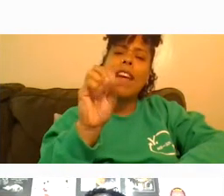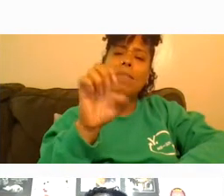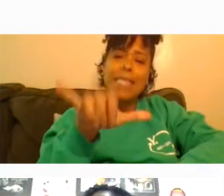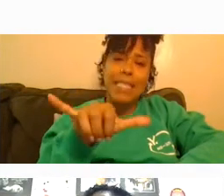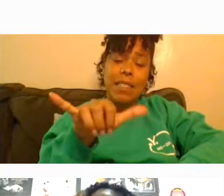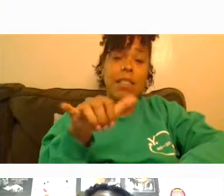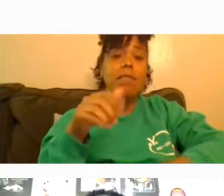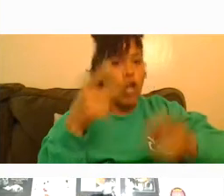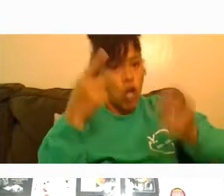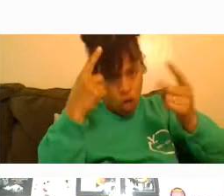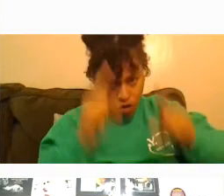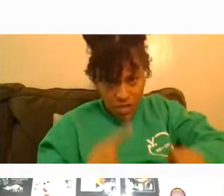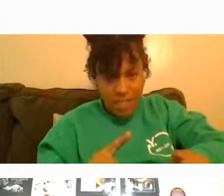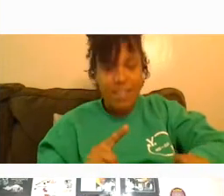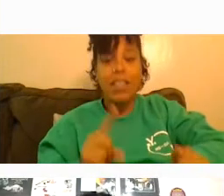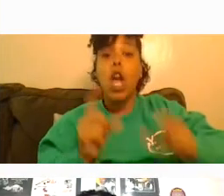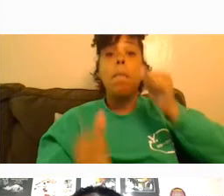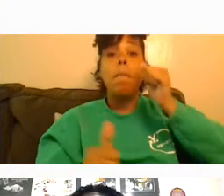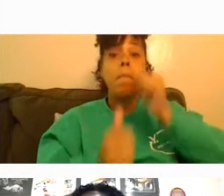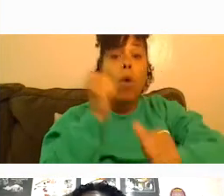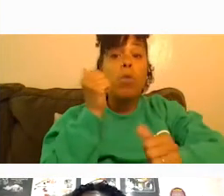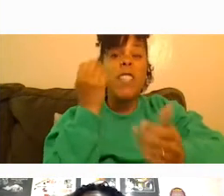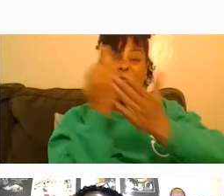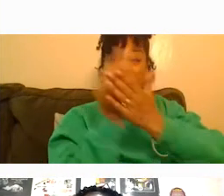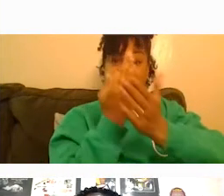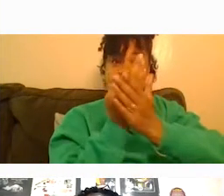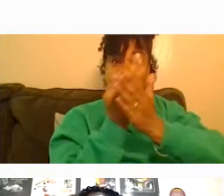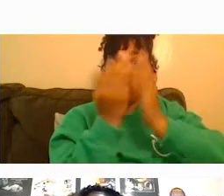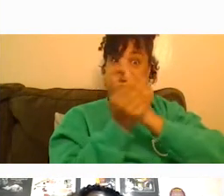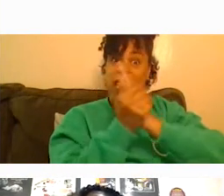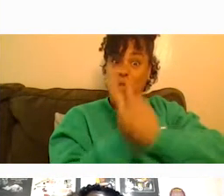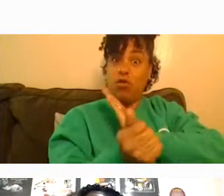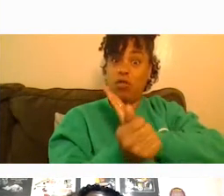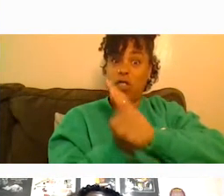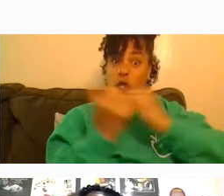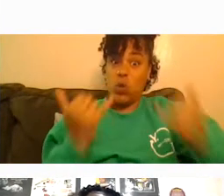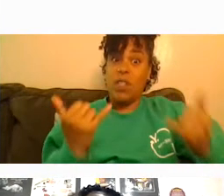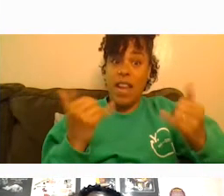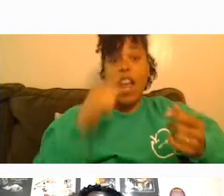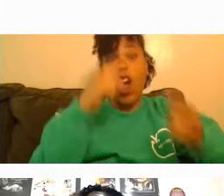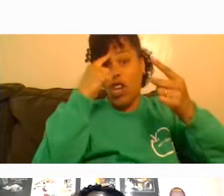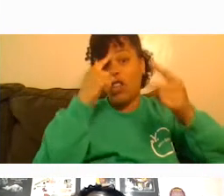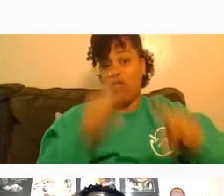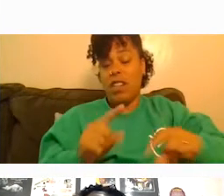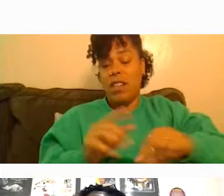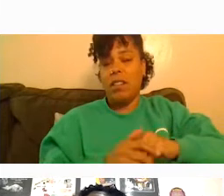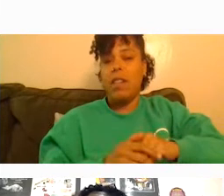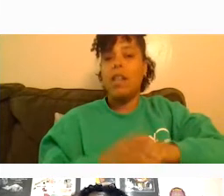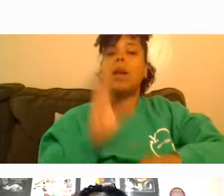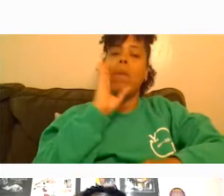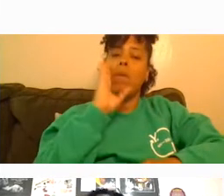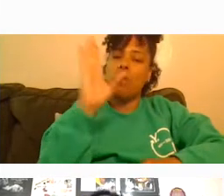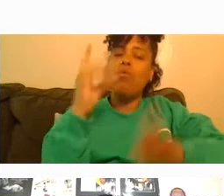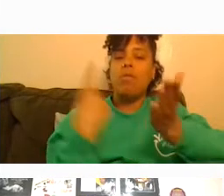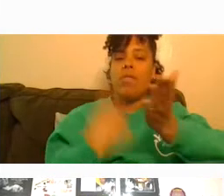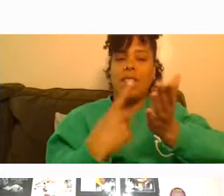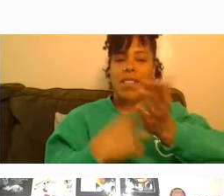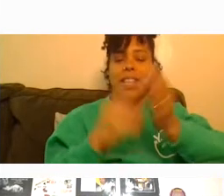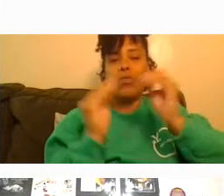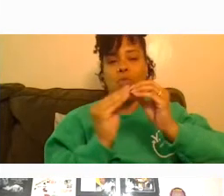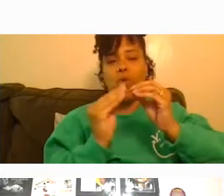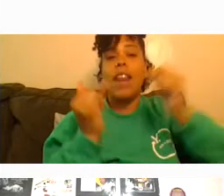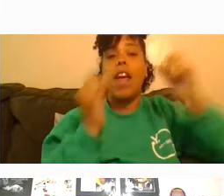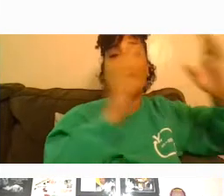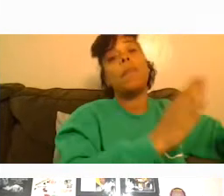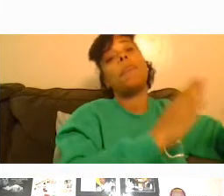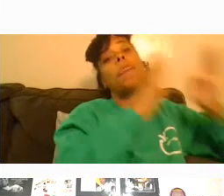And most of the financial experts of today agree with that. So we'll talk to you more about that, but let's go to step 2,